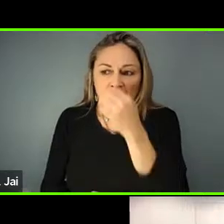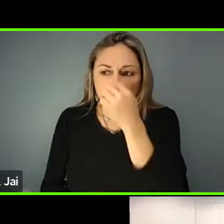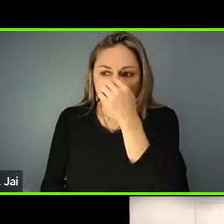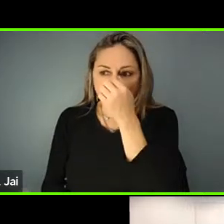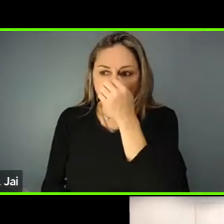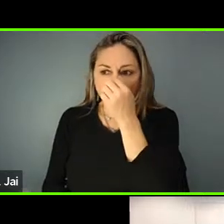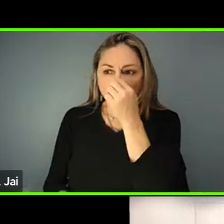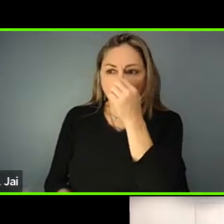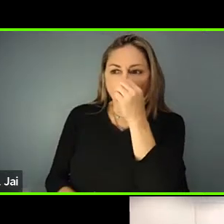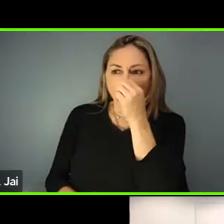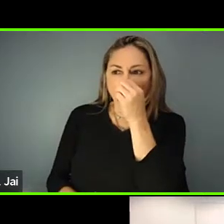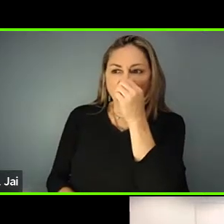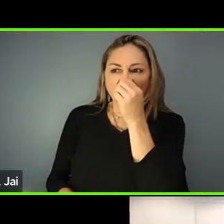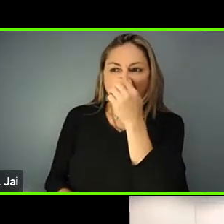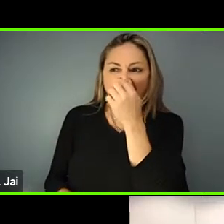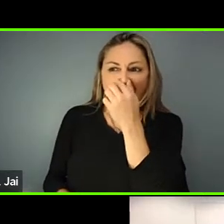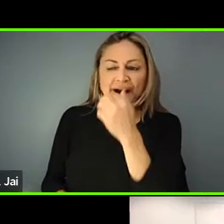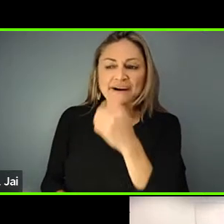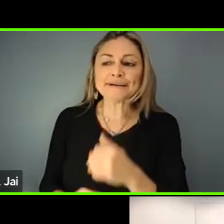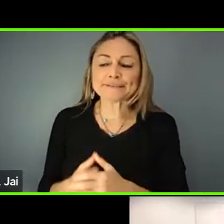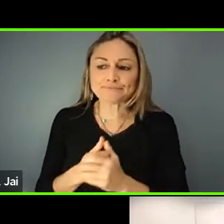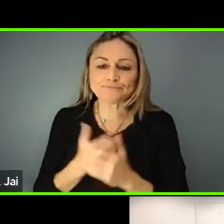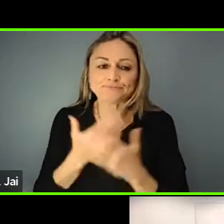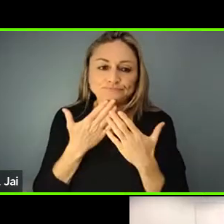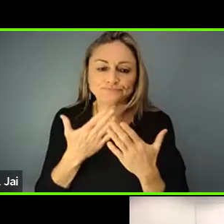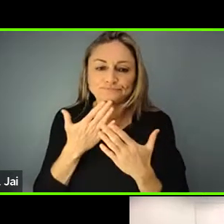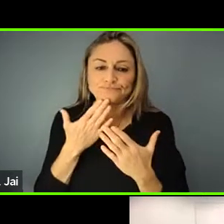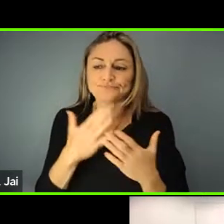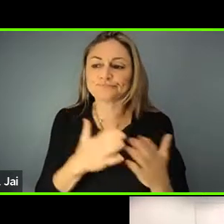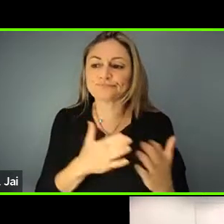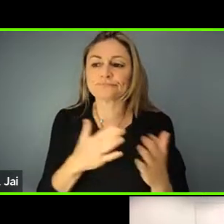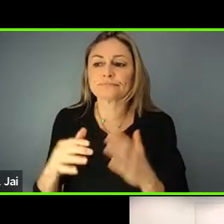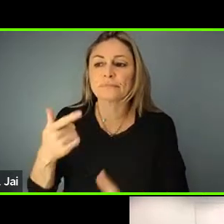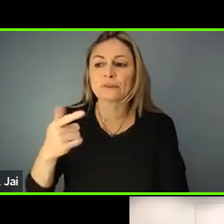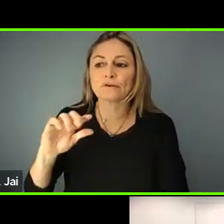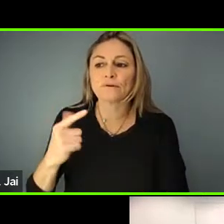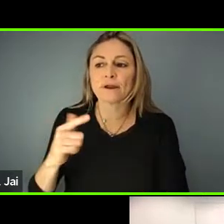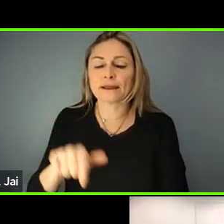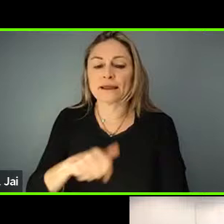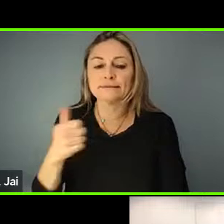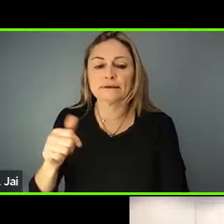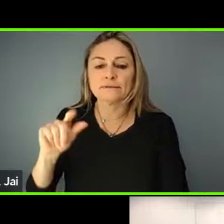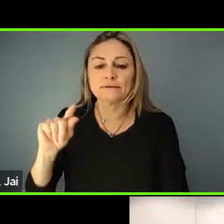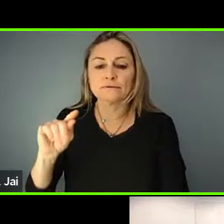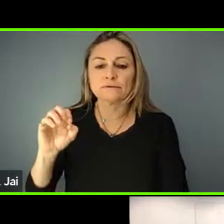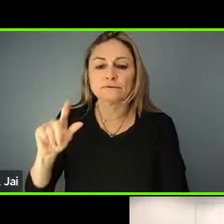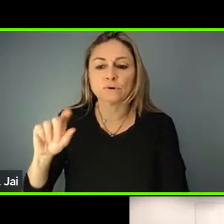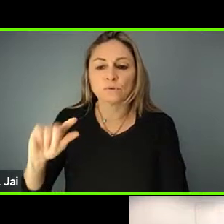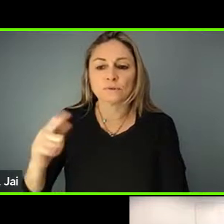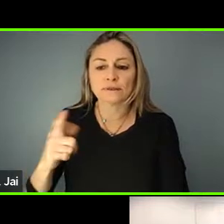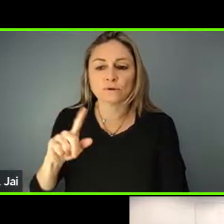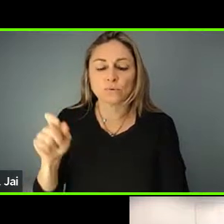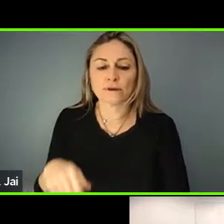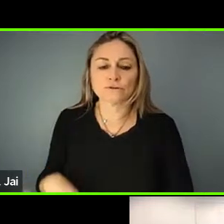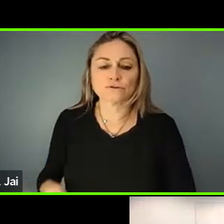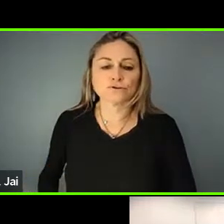Great, thank you, Chris and Greg. Greg, another tolling question for you.